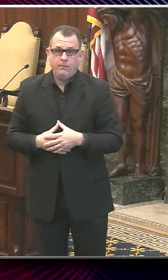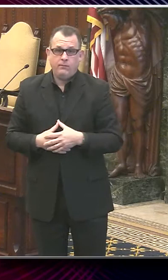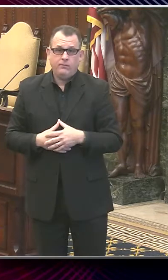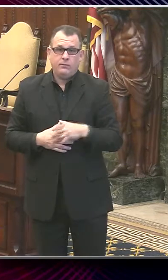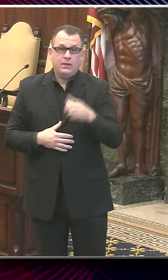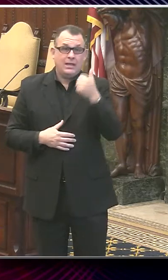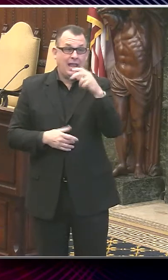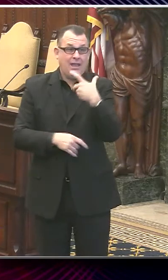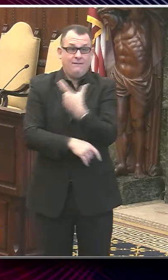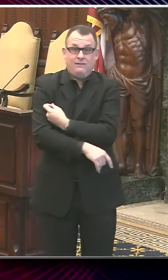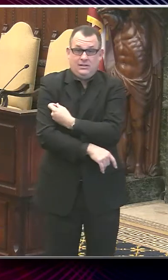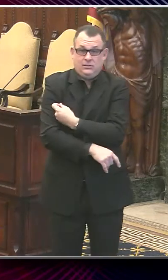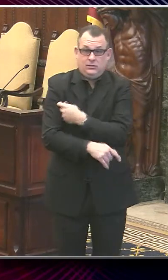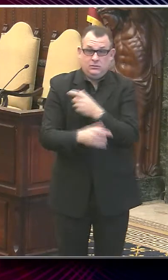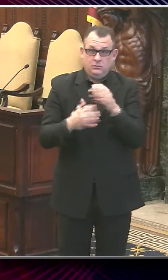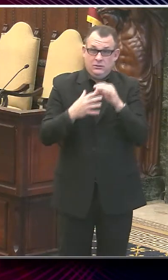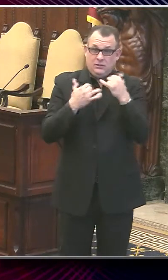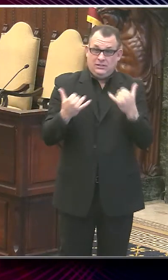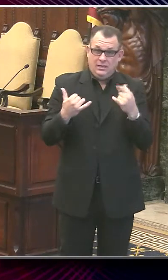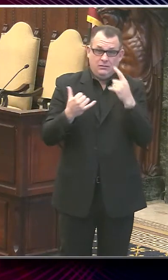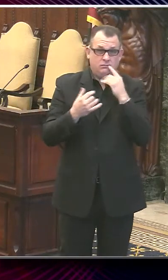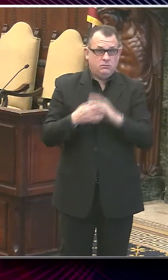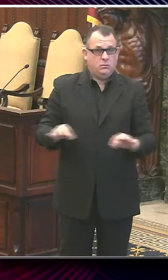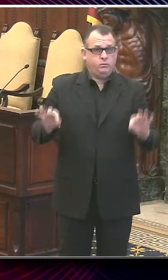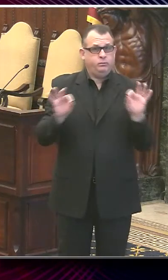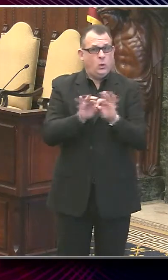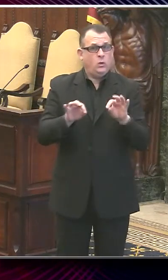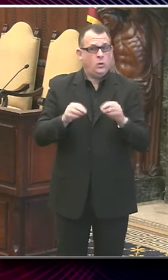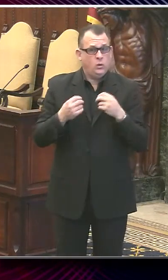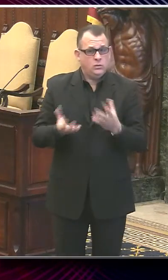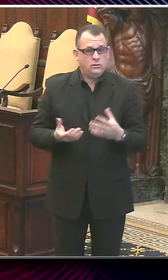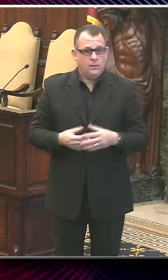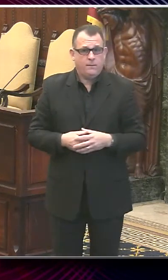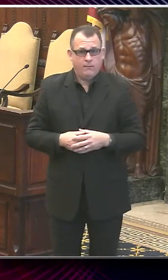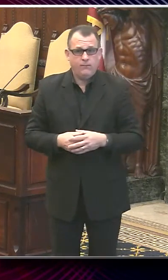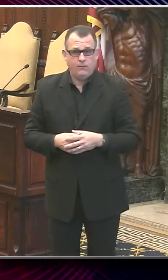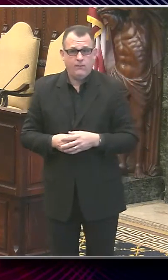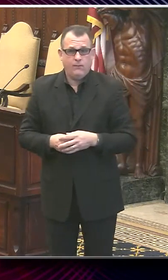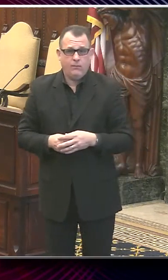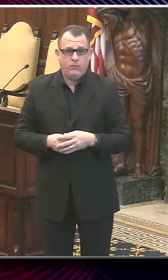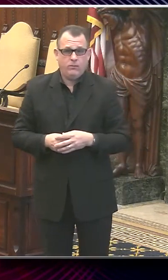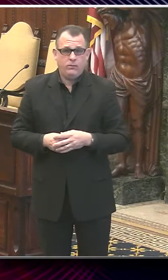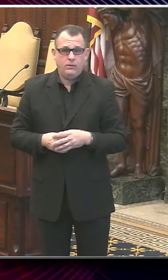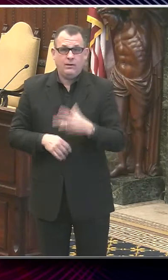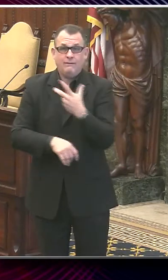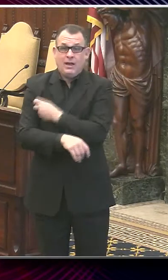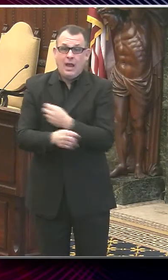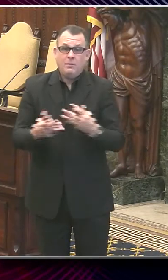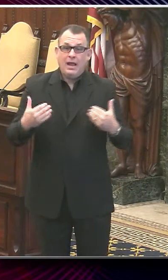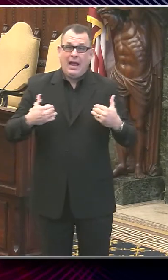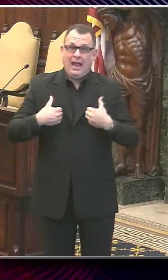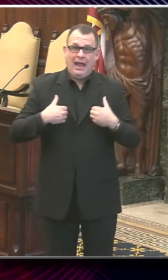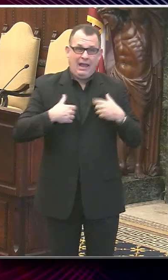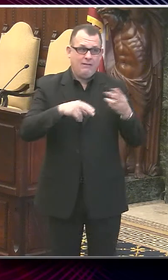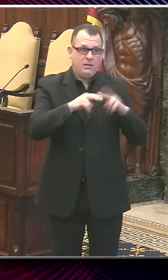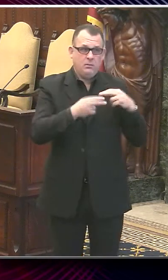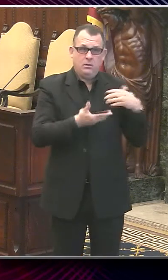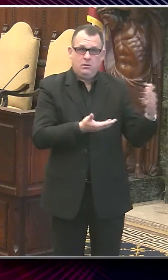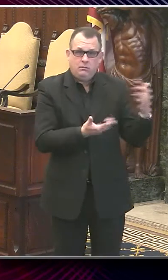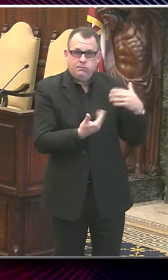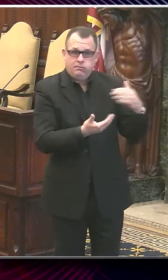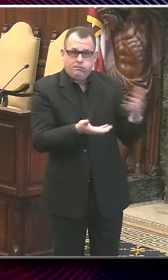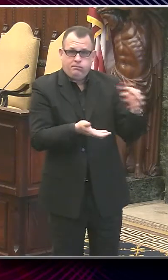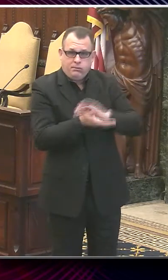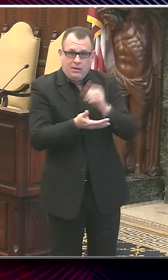vaccine, especially now. Speaking more about vaccines, our supply of vaccines has been increasing. Last week, the doses